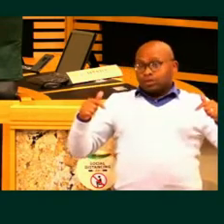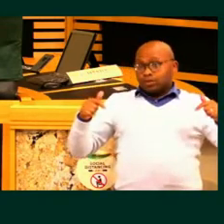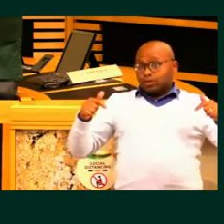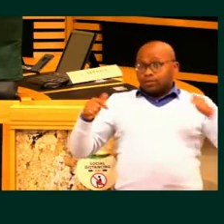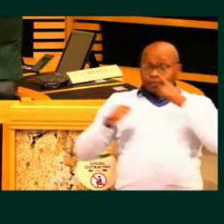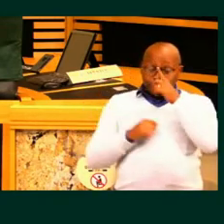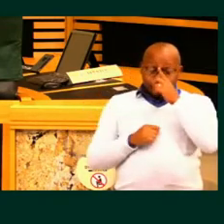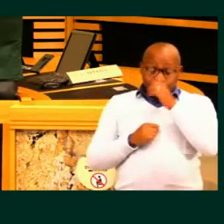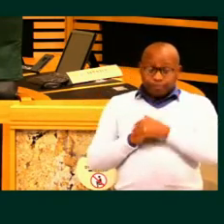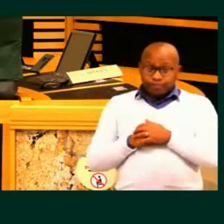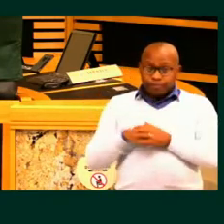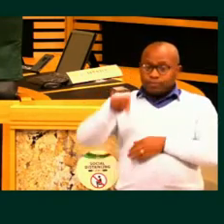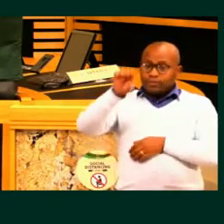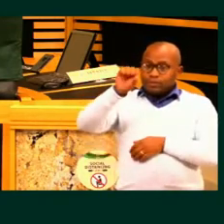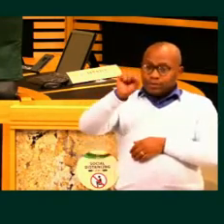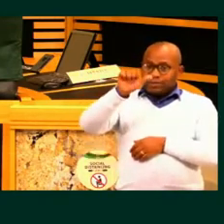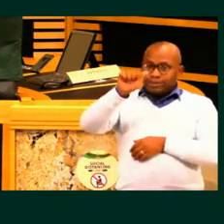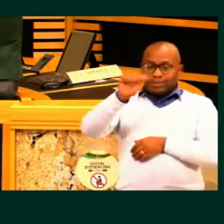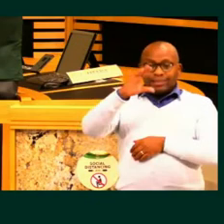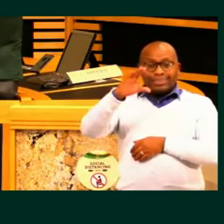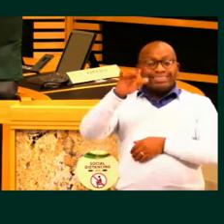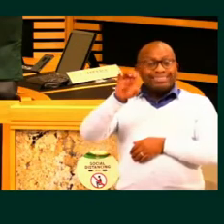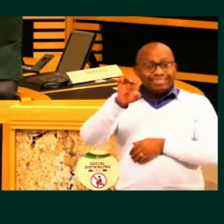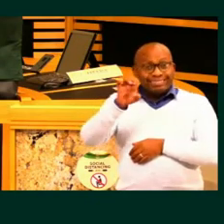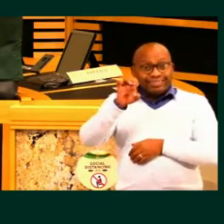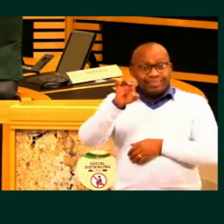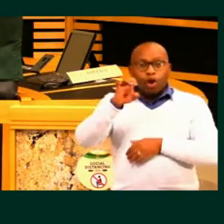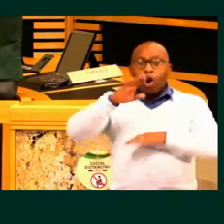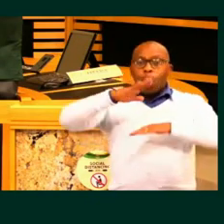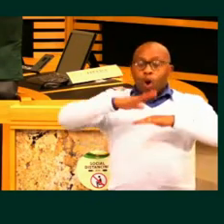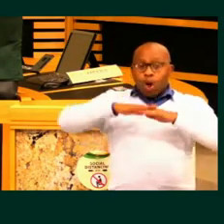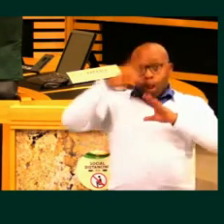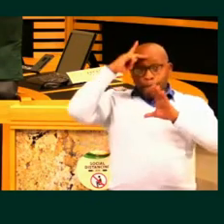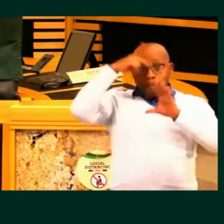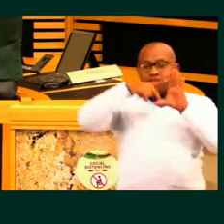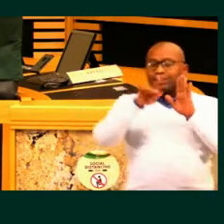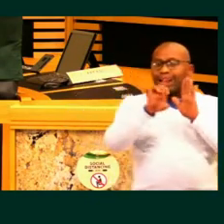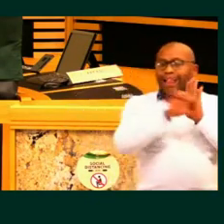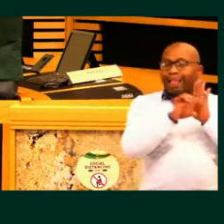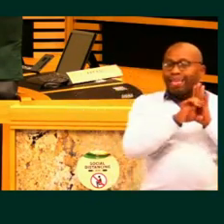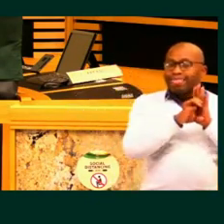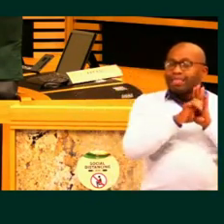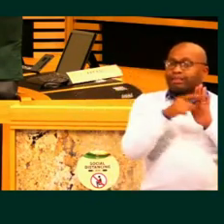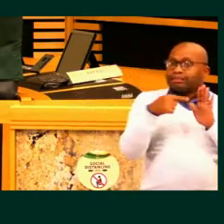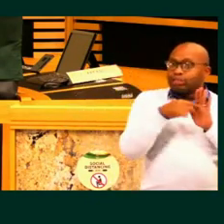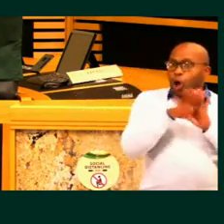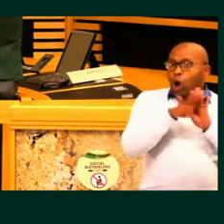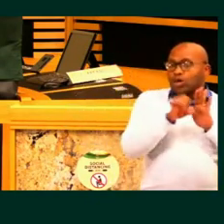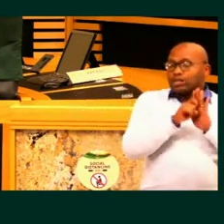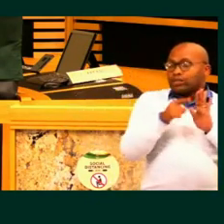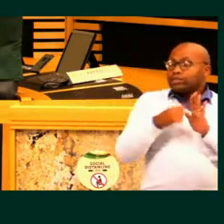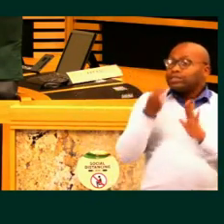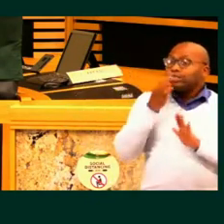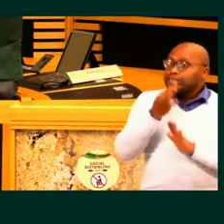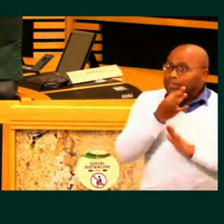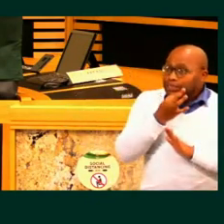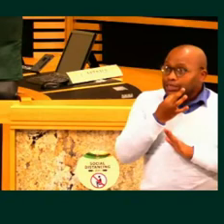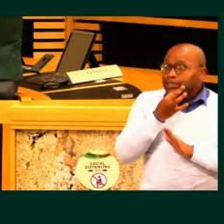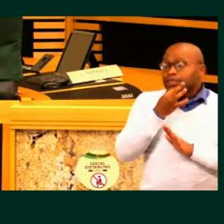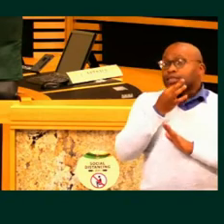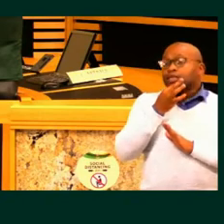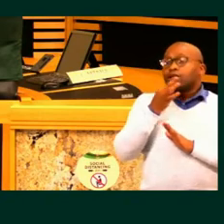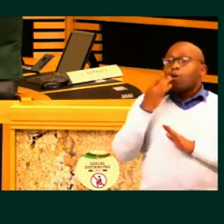African Council of Educators code of professional ethics and the Department's basic Educators employment of